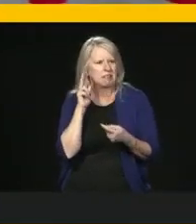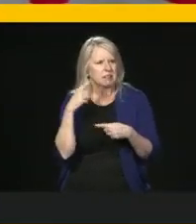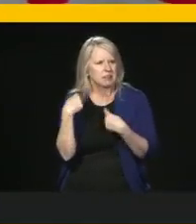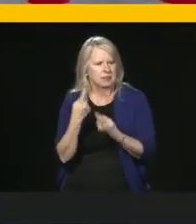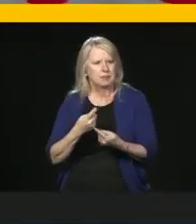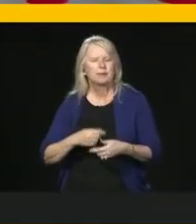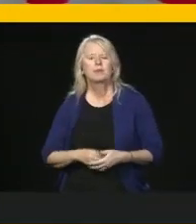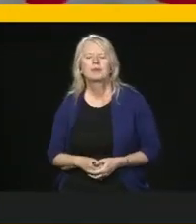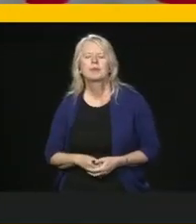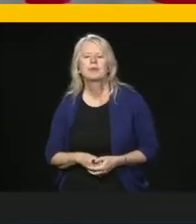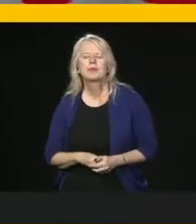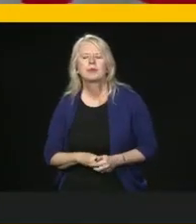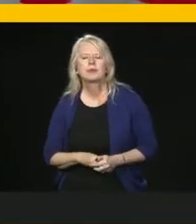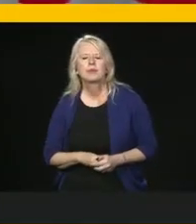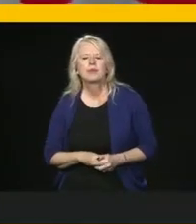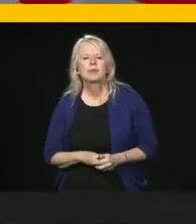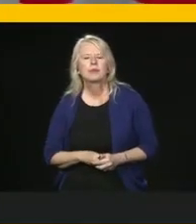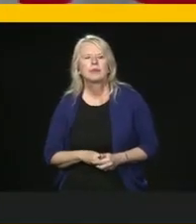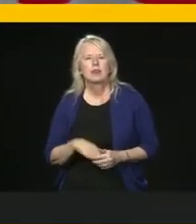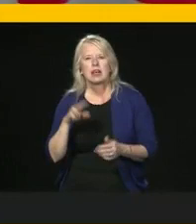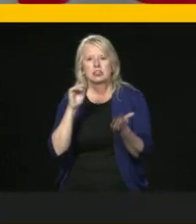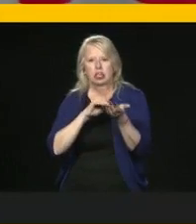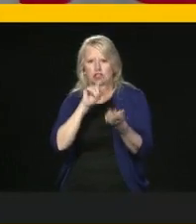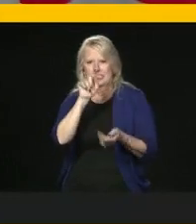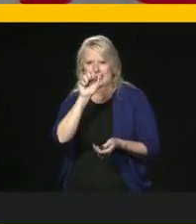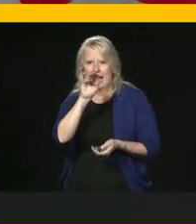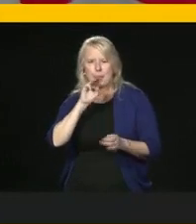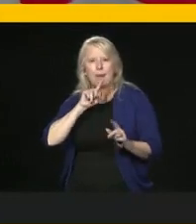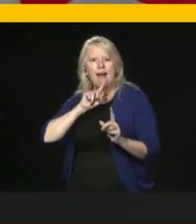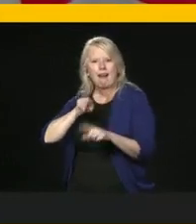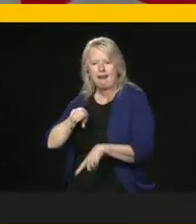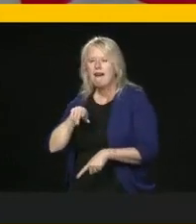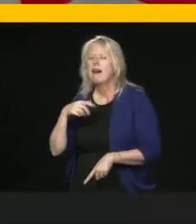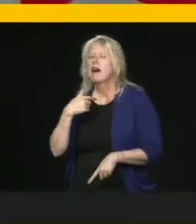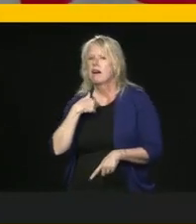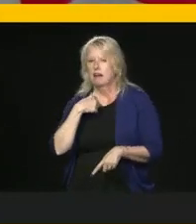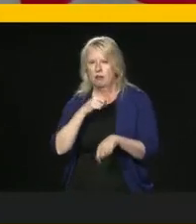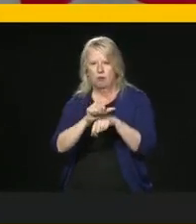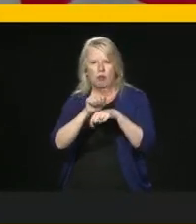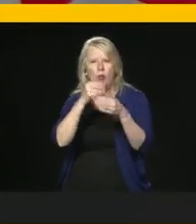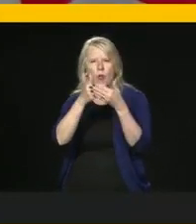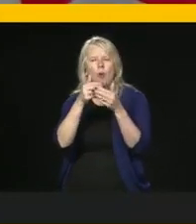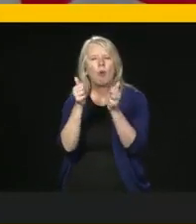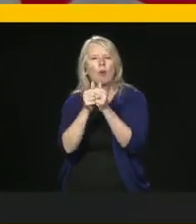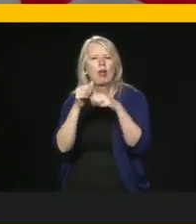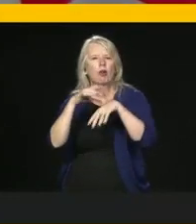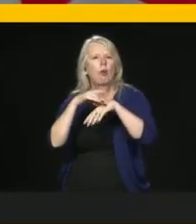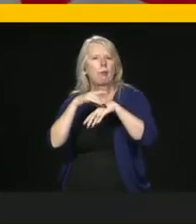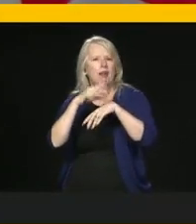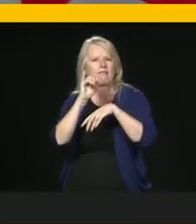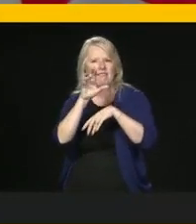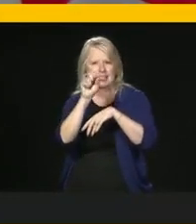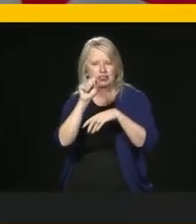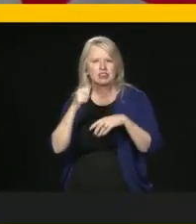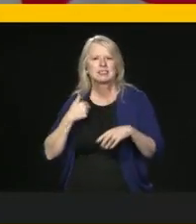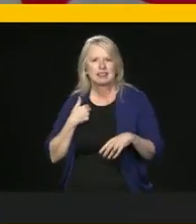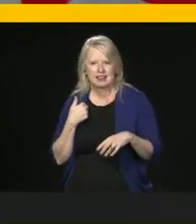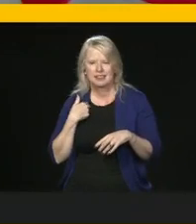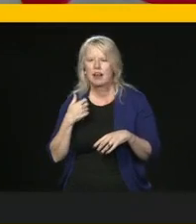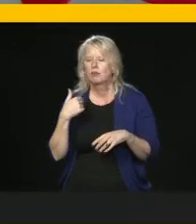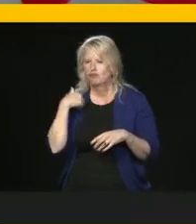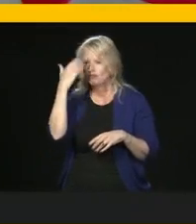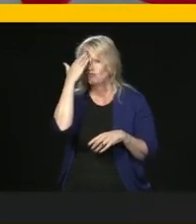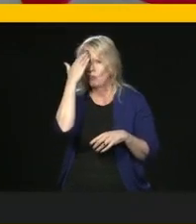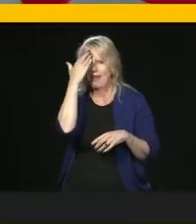So we work very closely with Global Affairs Canada because we are aware of Canadians on a number of